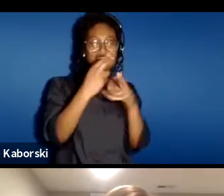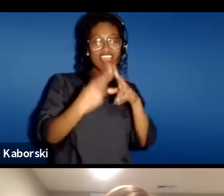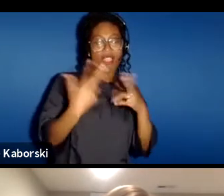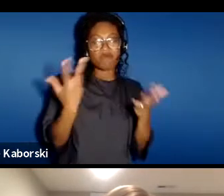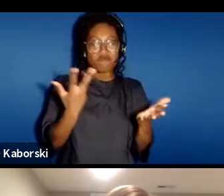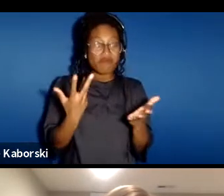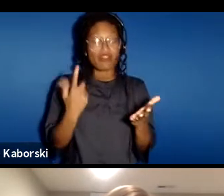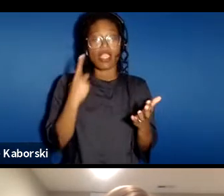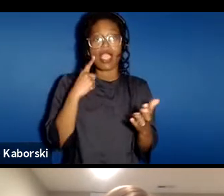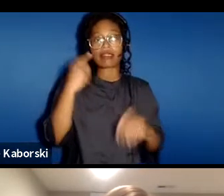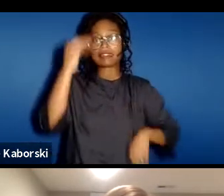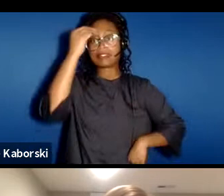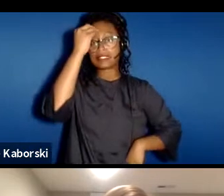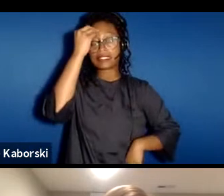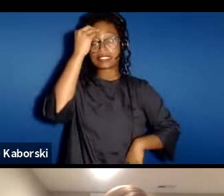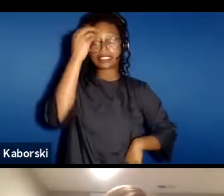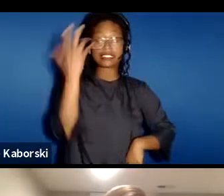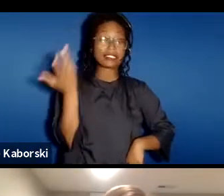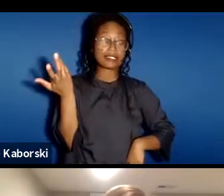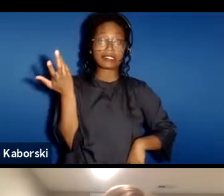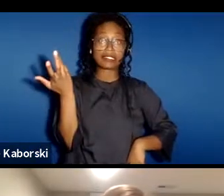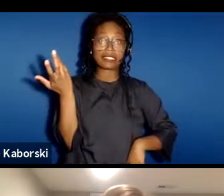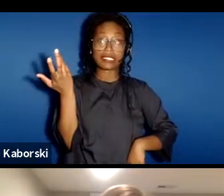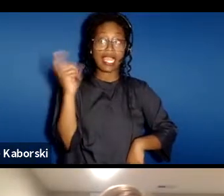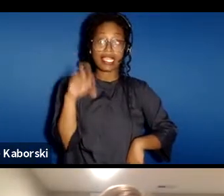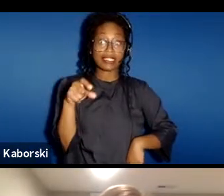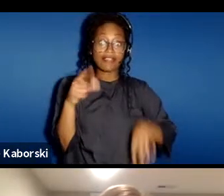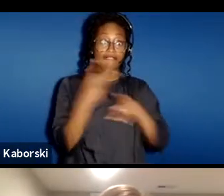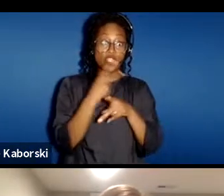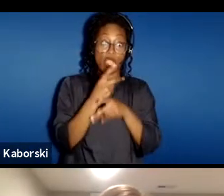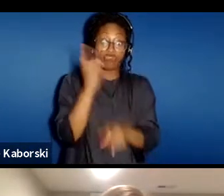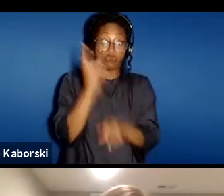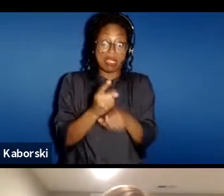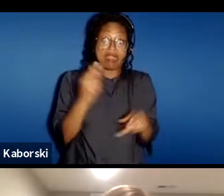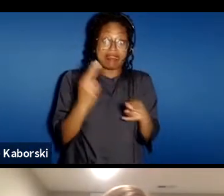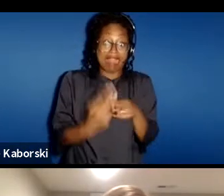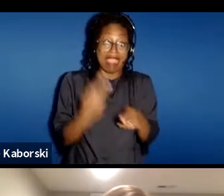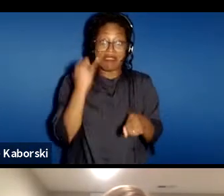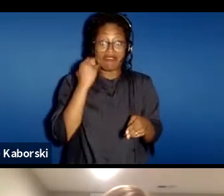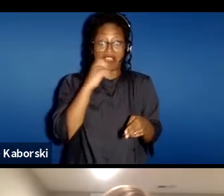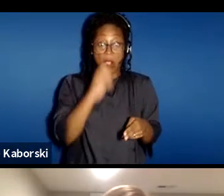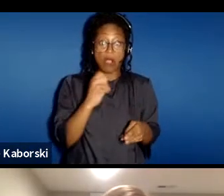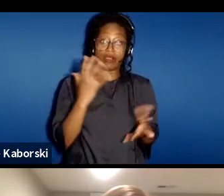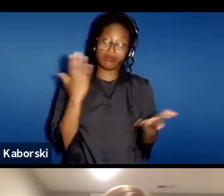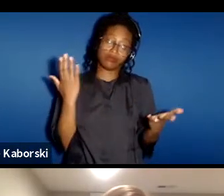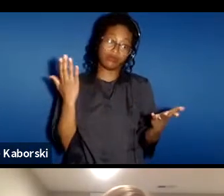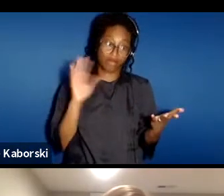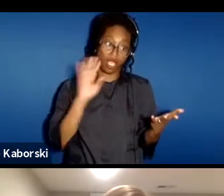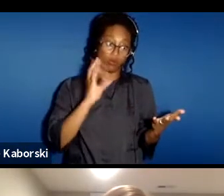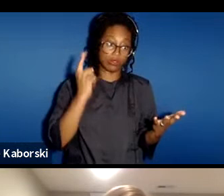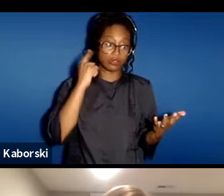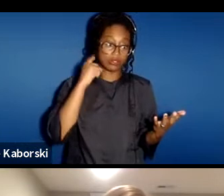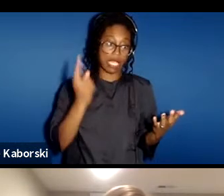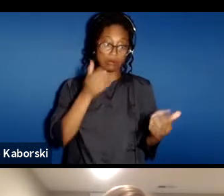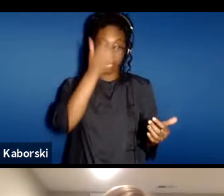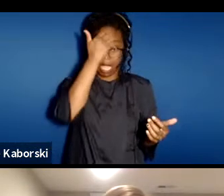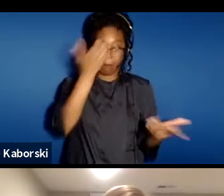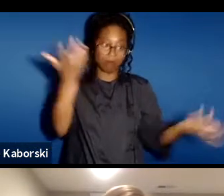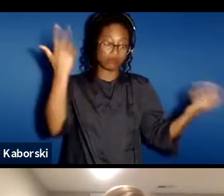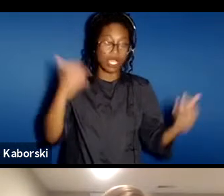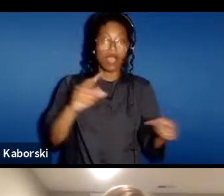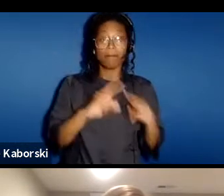had to brush up against, oh, you better get this name right or it could sound dumb. And then, of course, when we went into New Riff, it